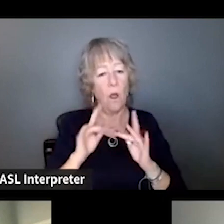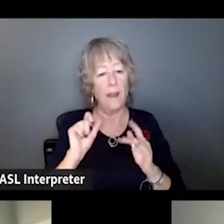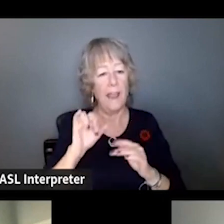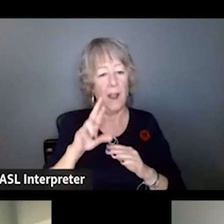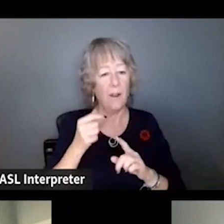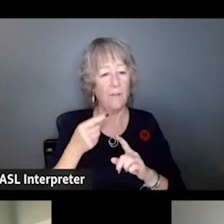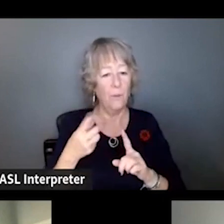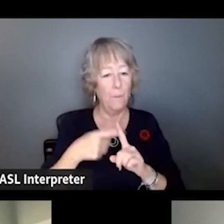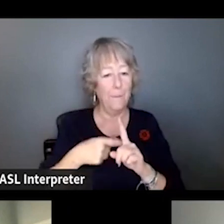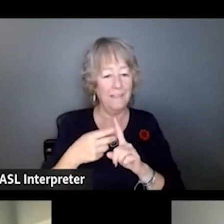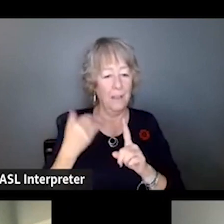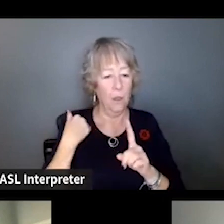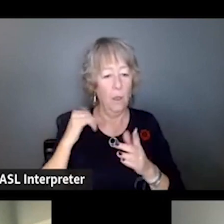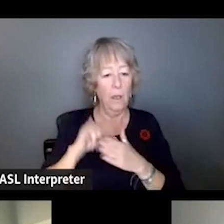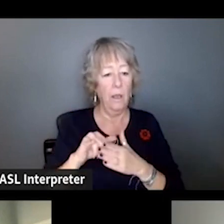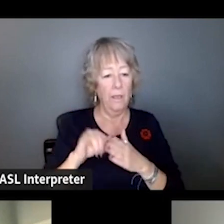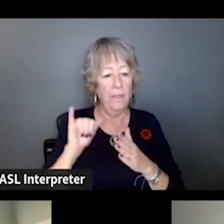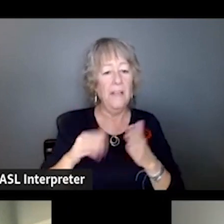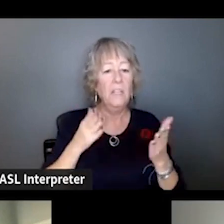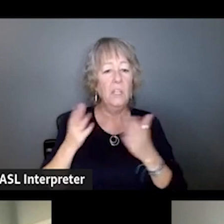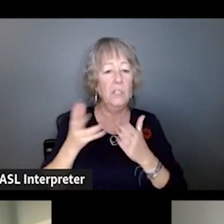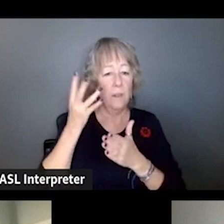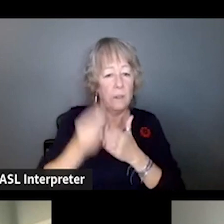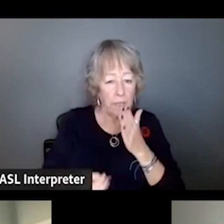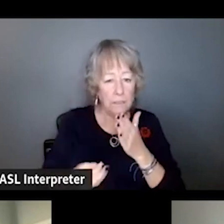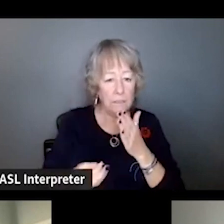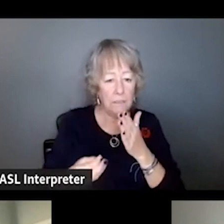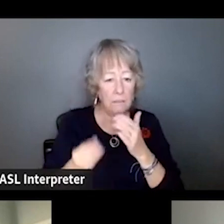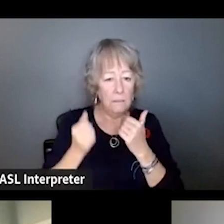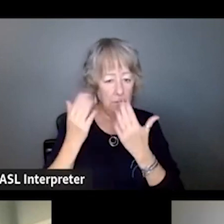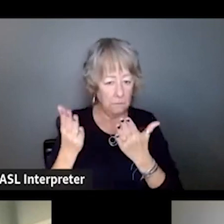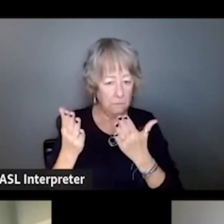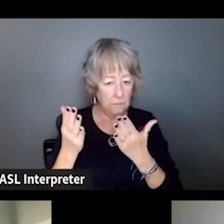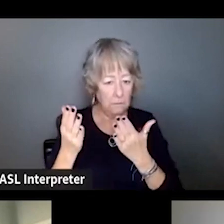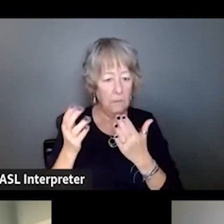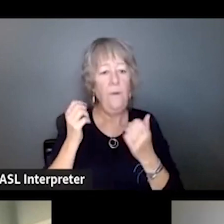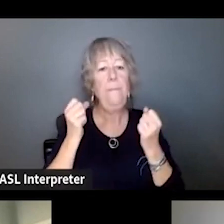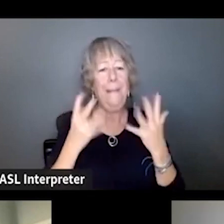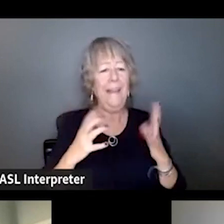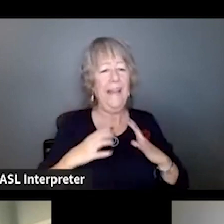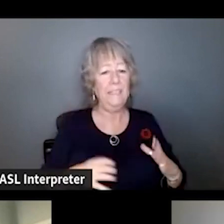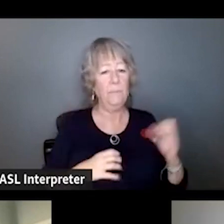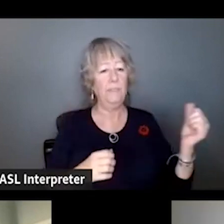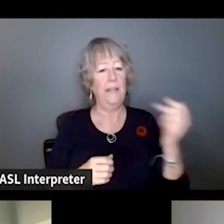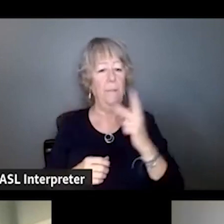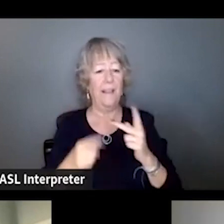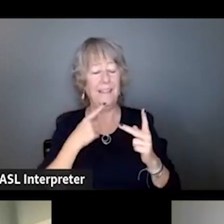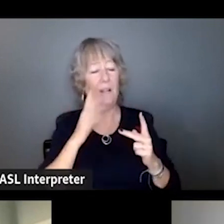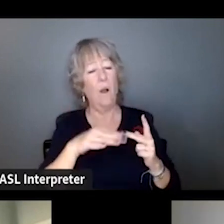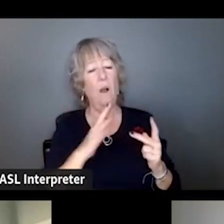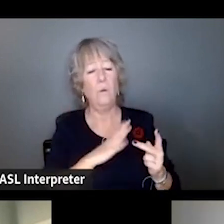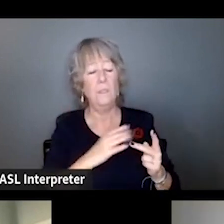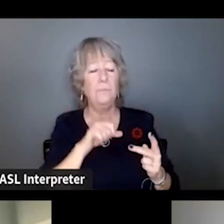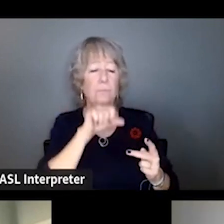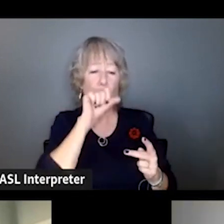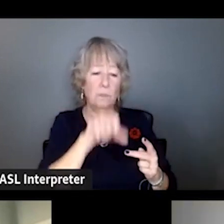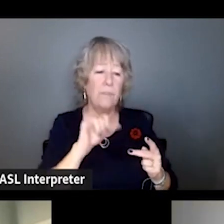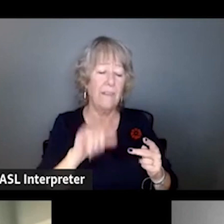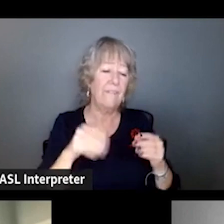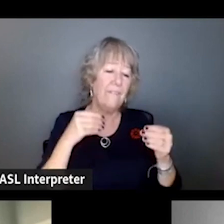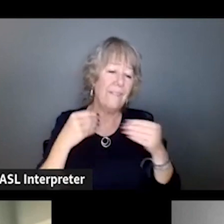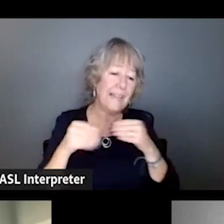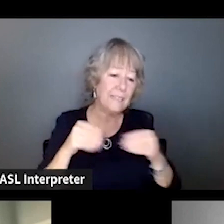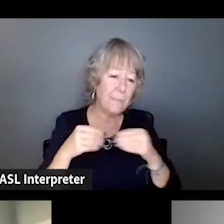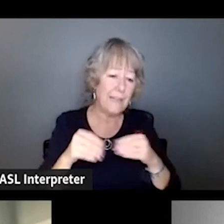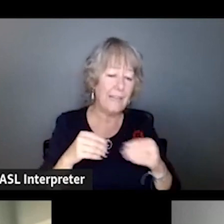back. It's the serverless offering, right? We have a lot of customers who came back and said that, hey, we love the flexibility, the